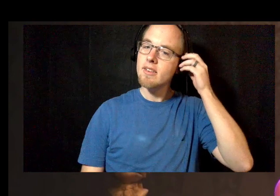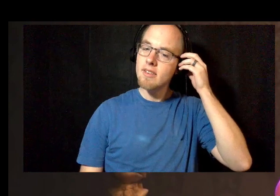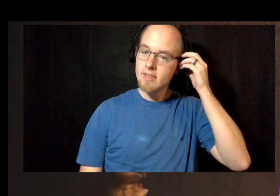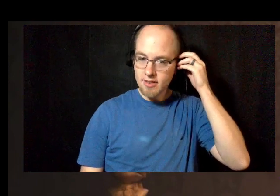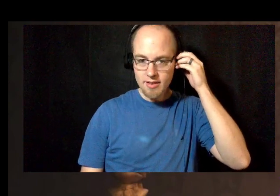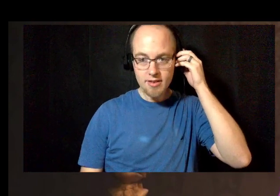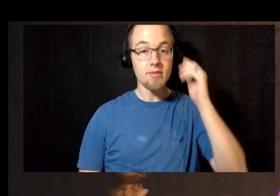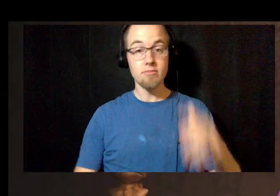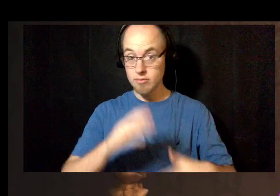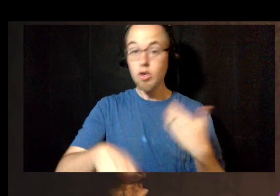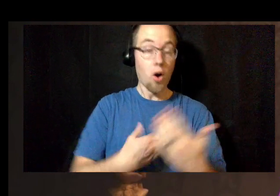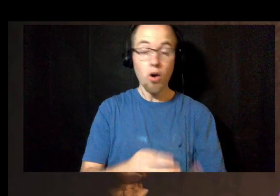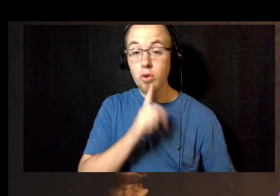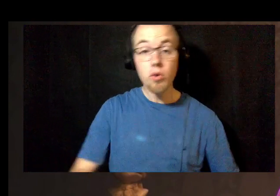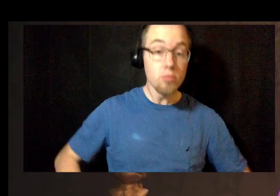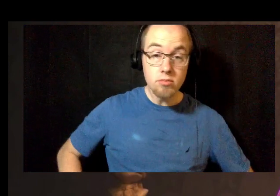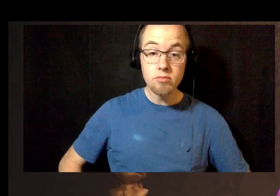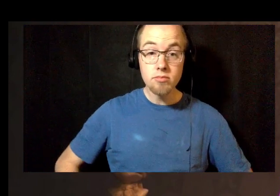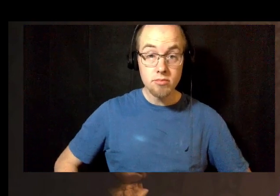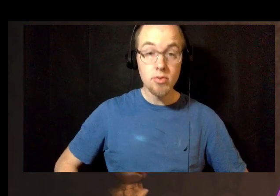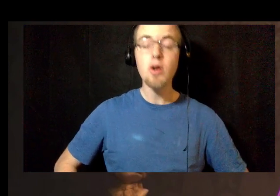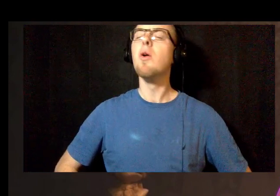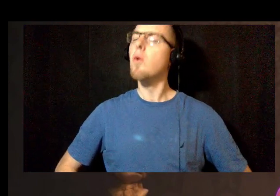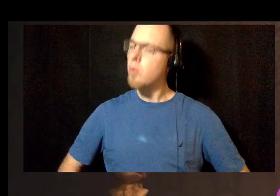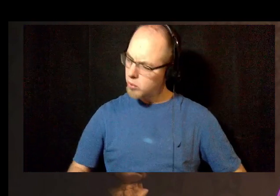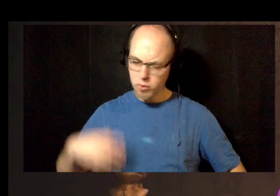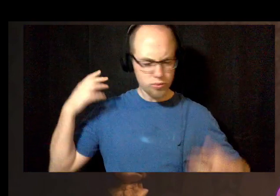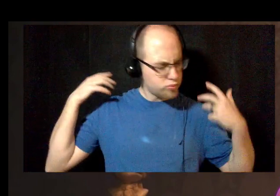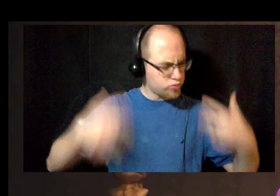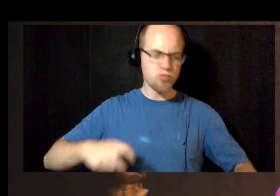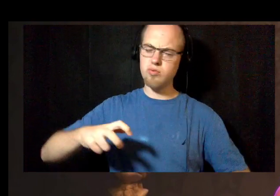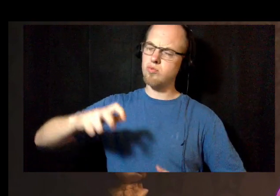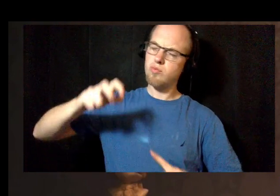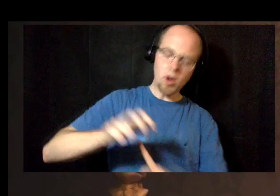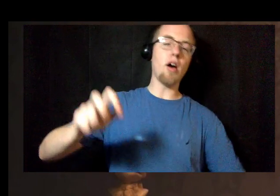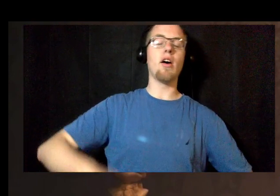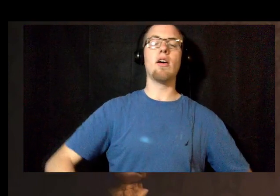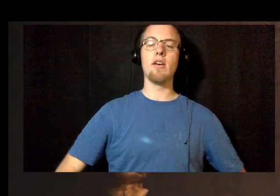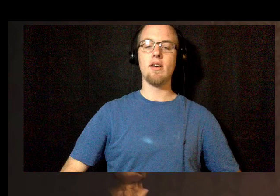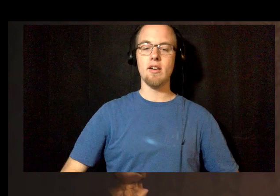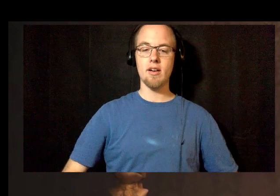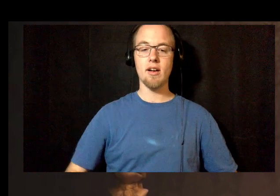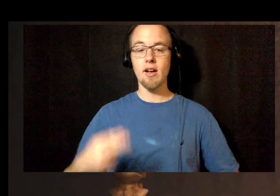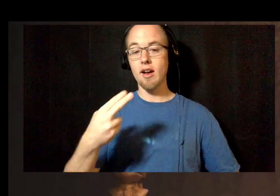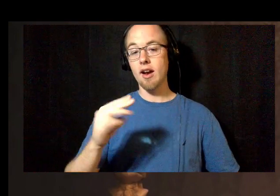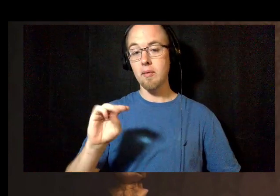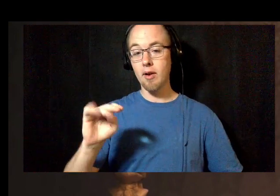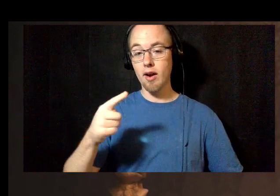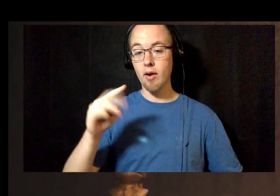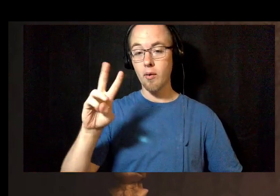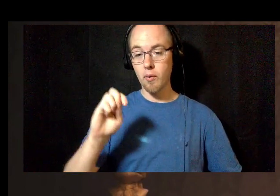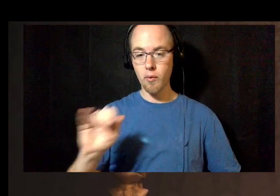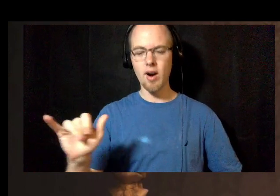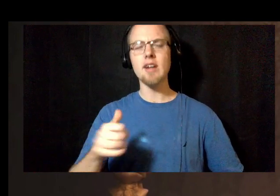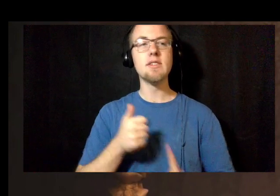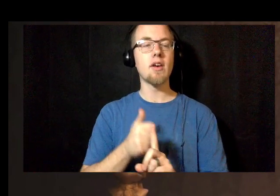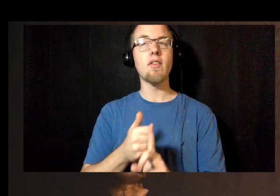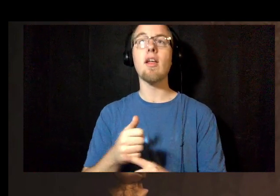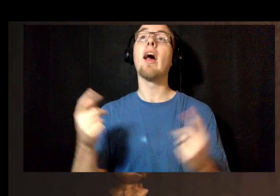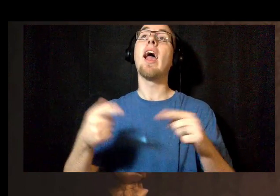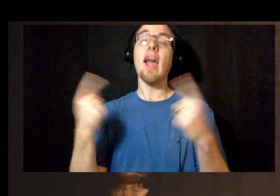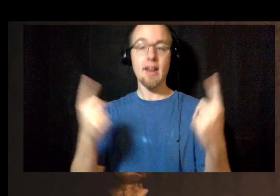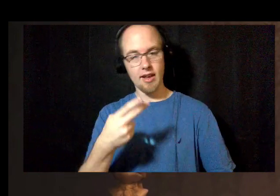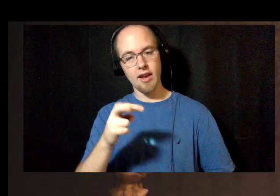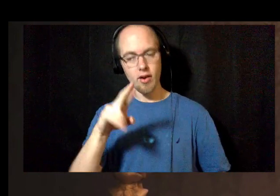That is all true. What a fucking unit! Hemingway is the quintessential anti-hero, the